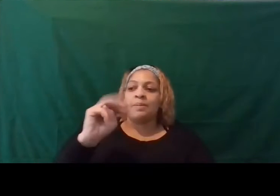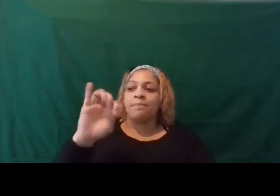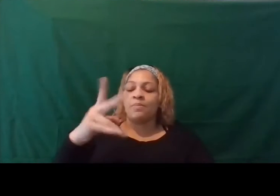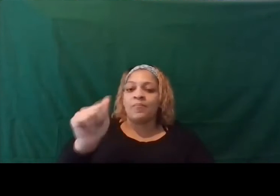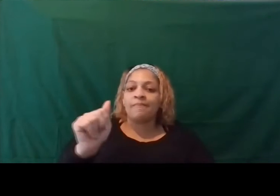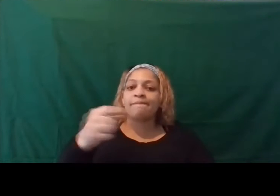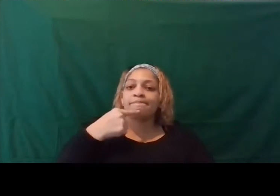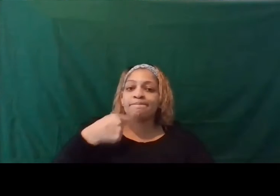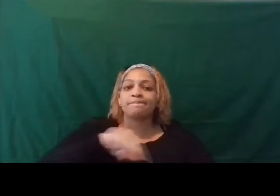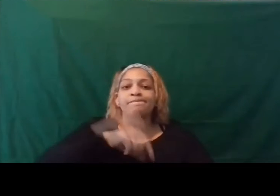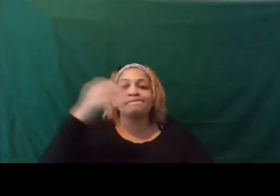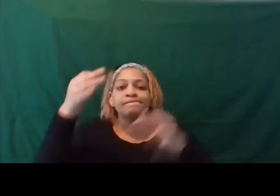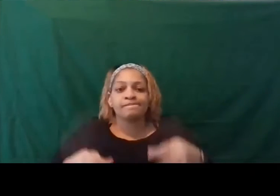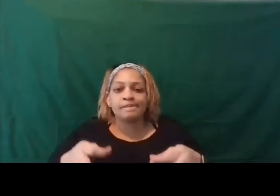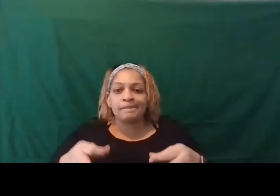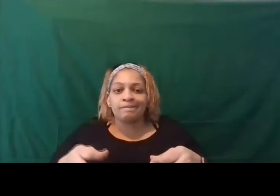we choose